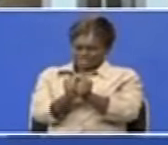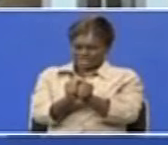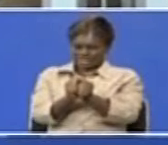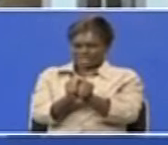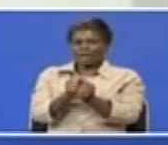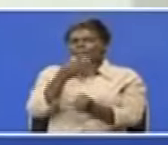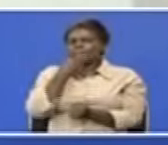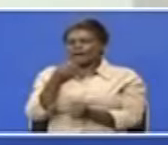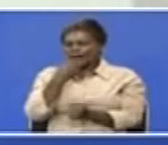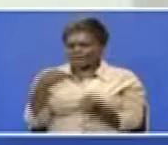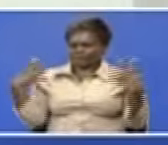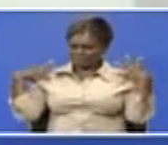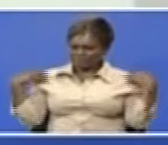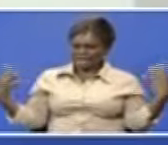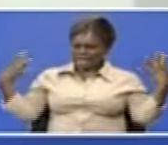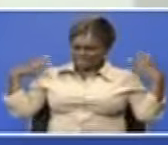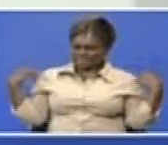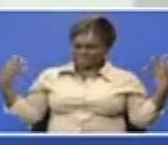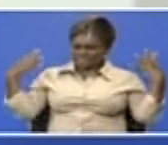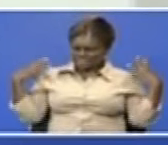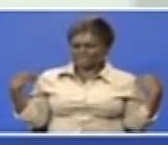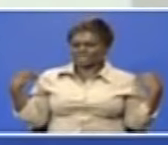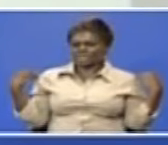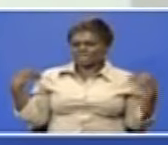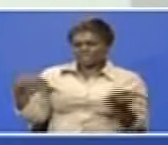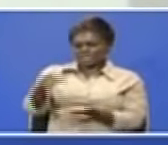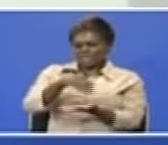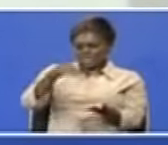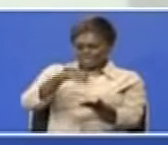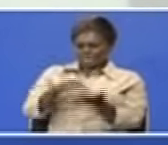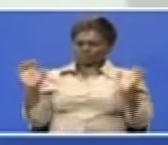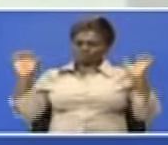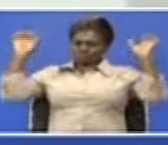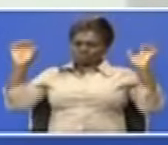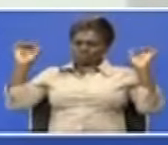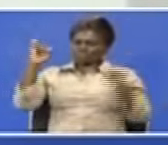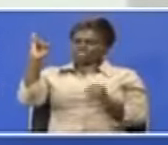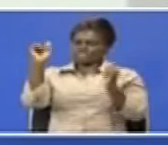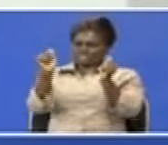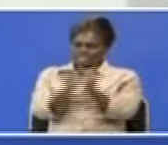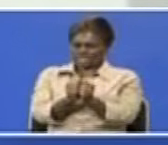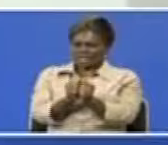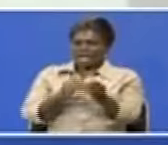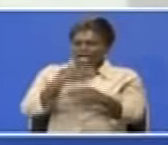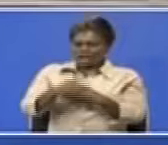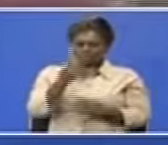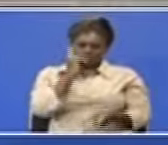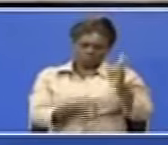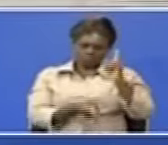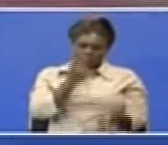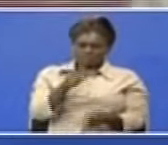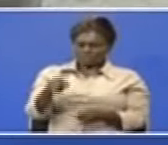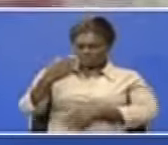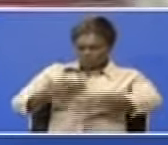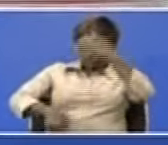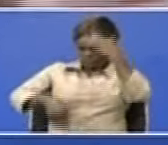Silas Kiplagat gets hard at work at the High Altitude Training Center gym in Iten after an early morning run. Despite being a